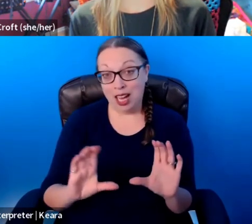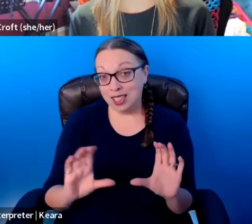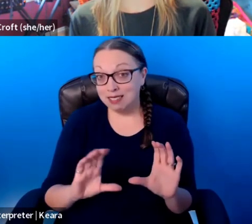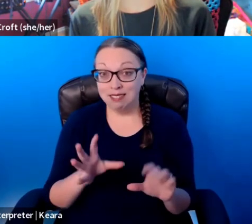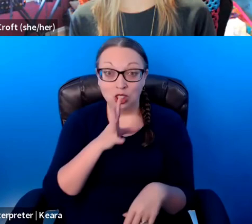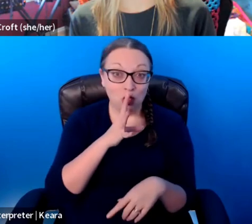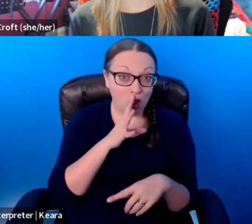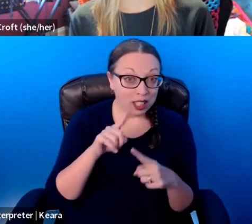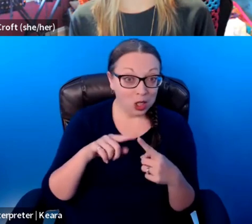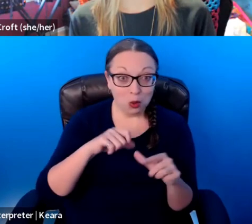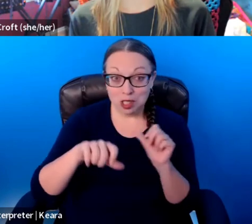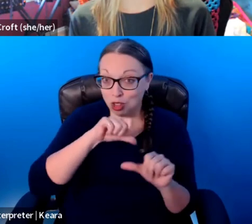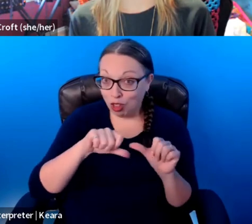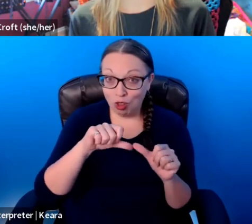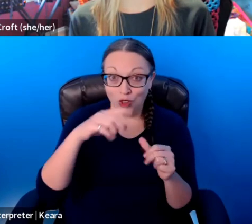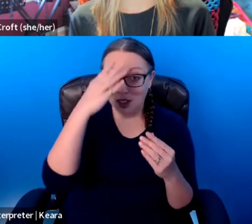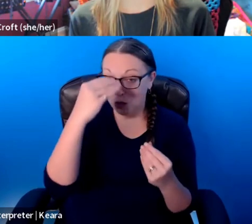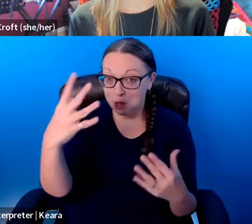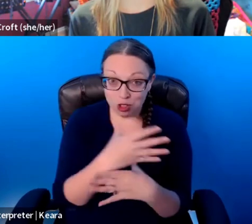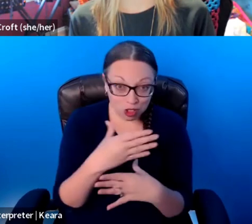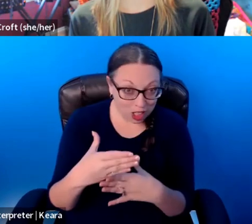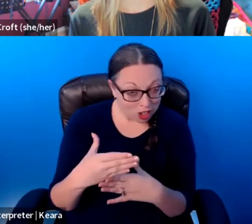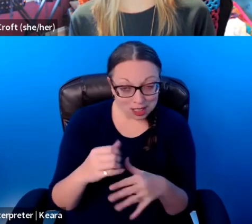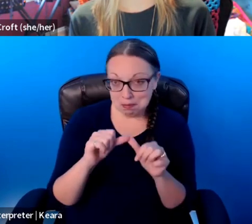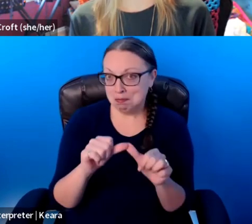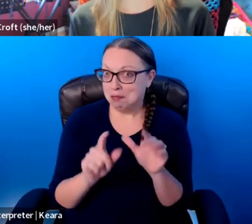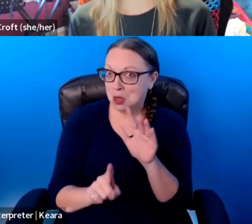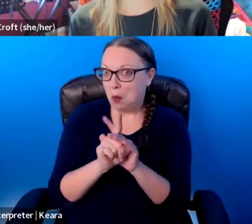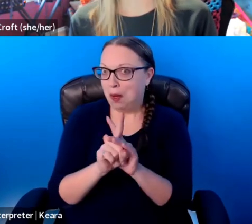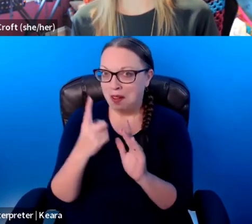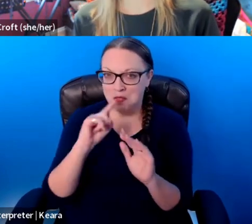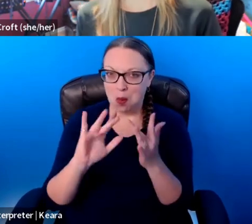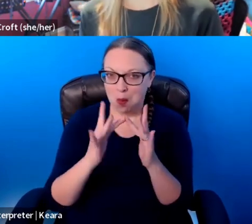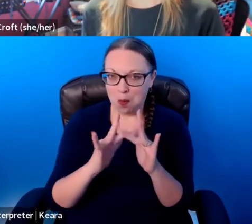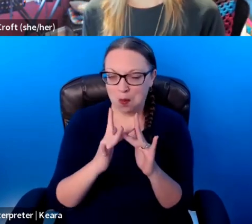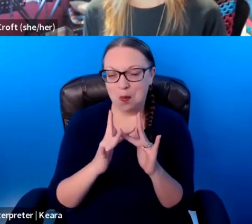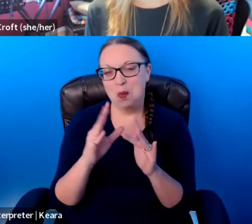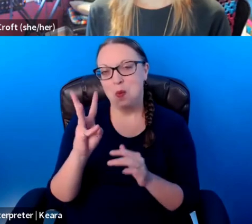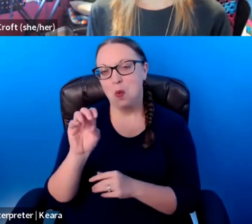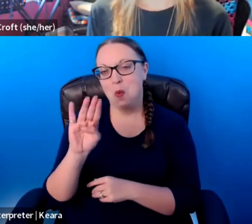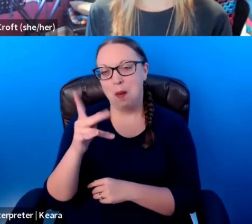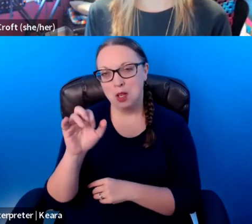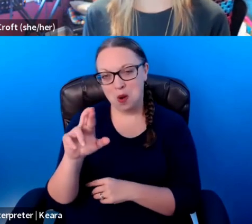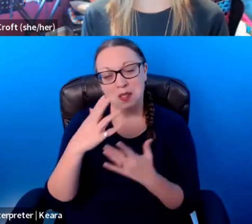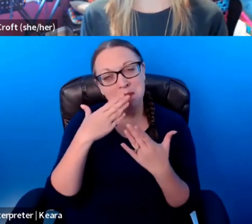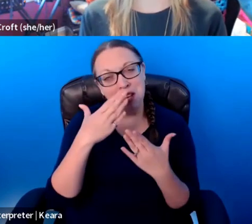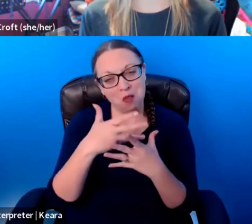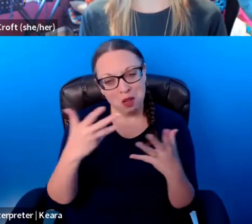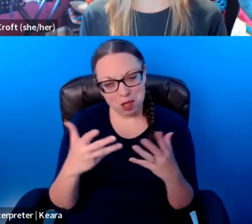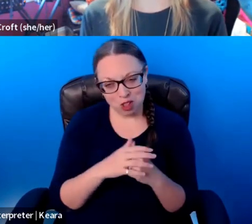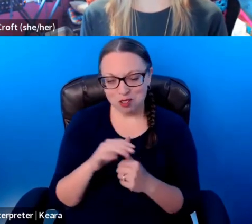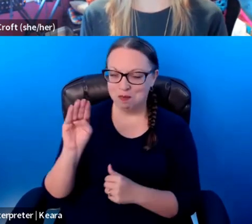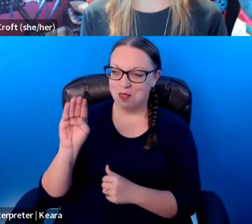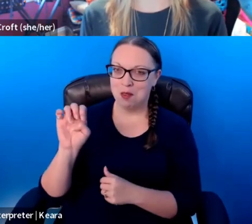and, I don't know, just keep showing up for these webinars, right? So thank you very much. Thank you,